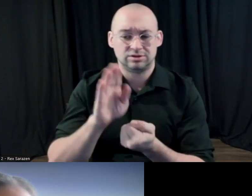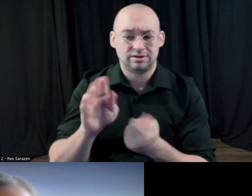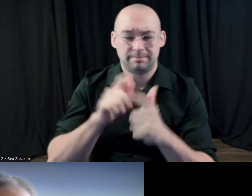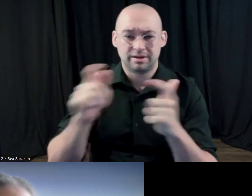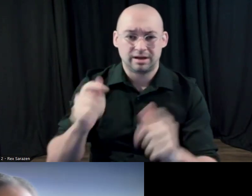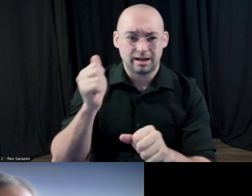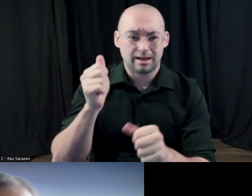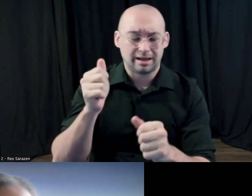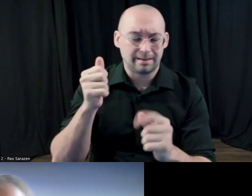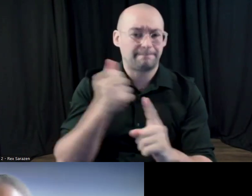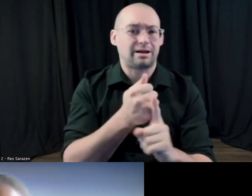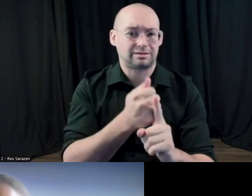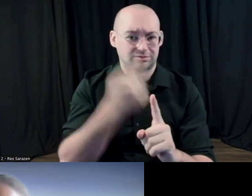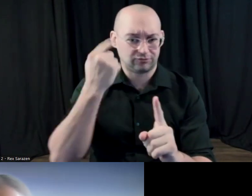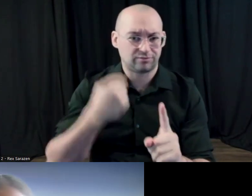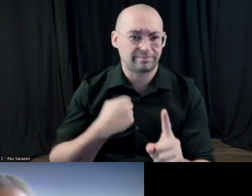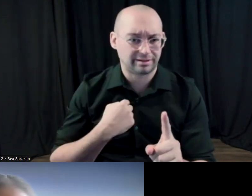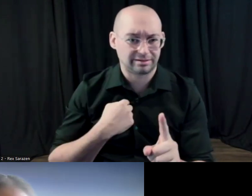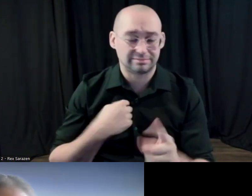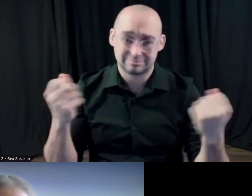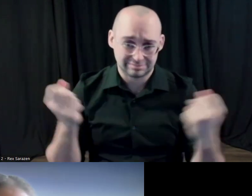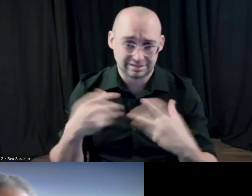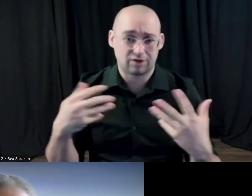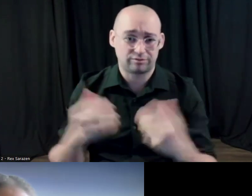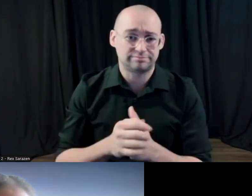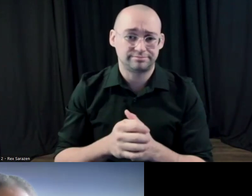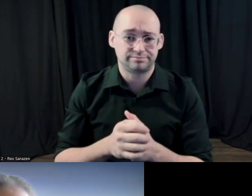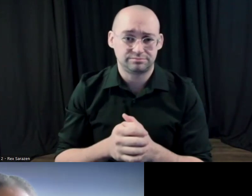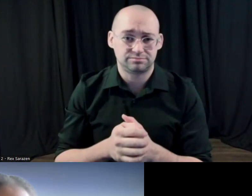me. And it's scary.